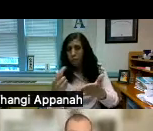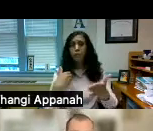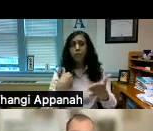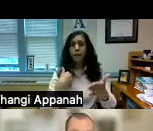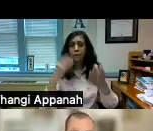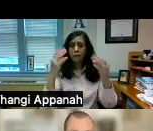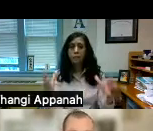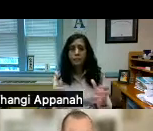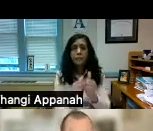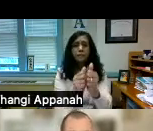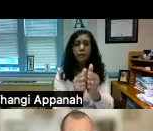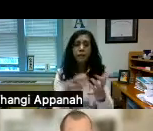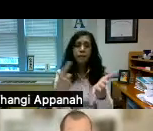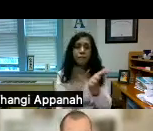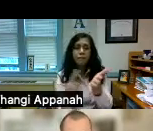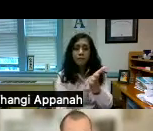maybe every other week.